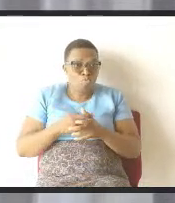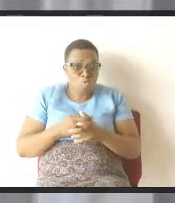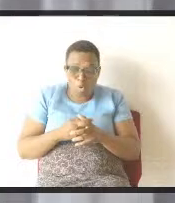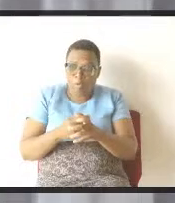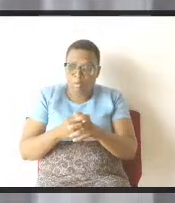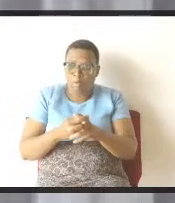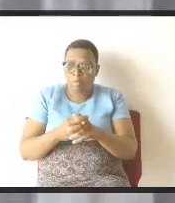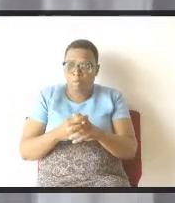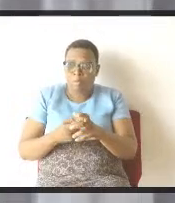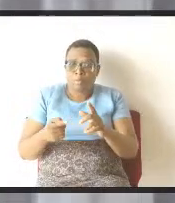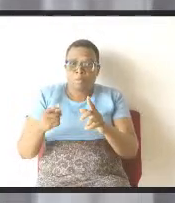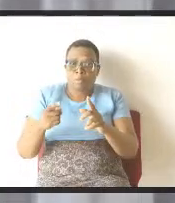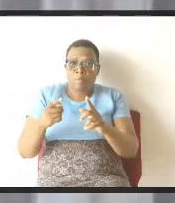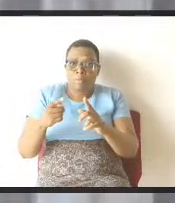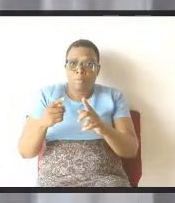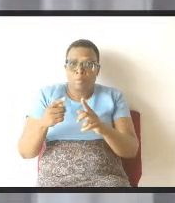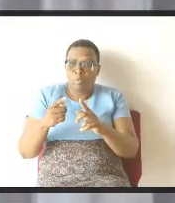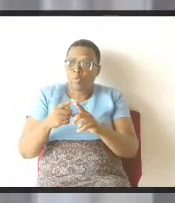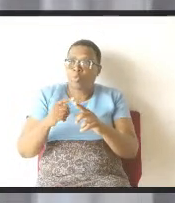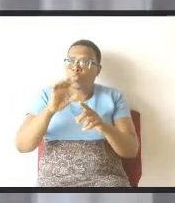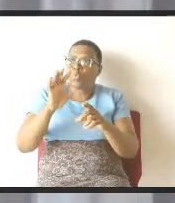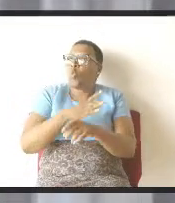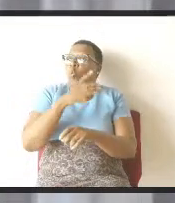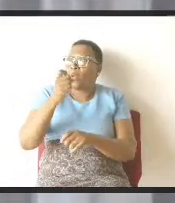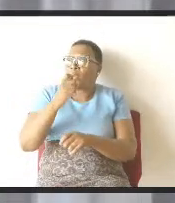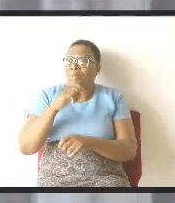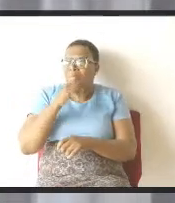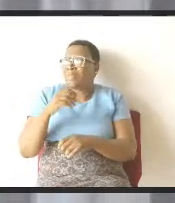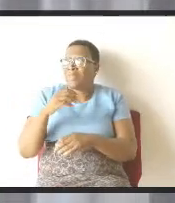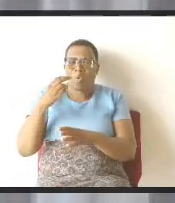obtain." Don't waste your energy.